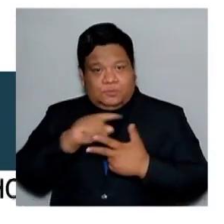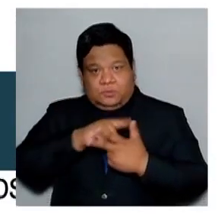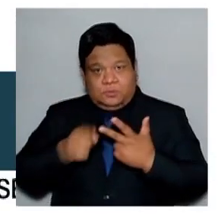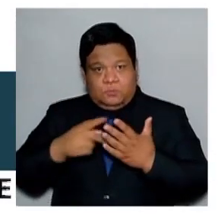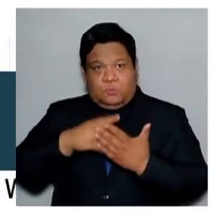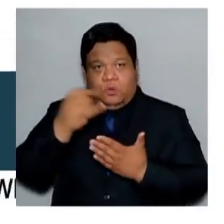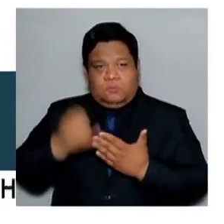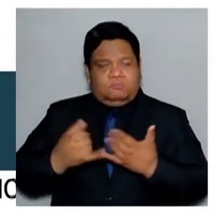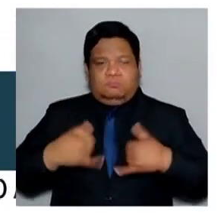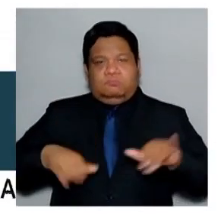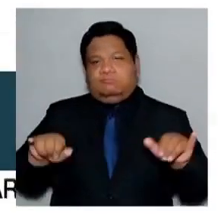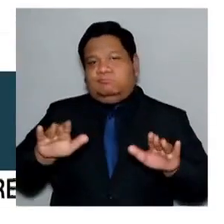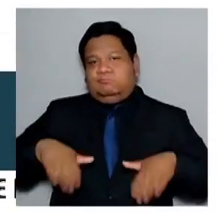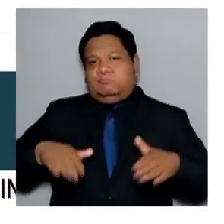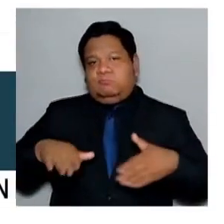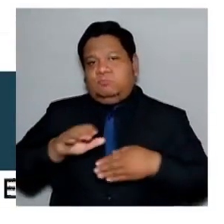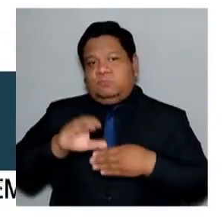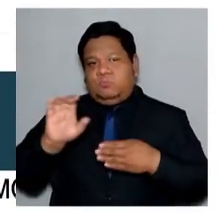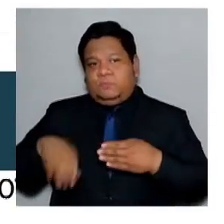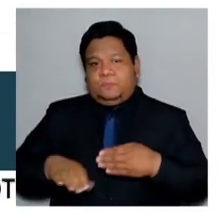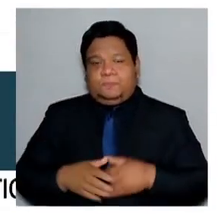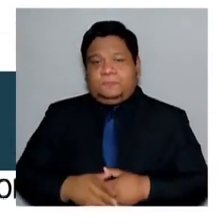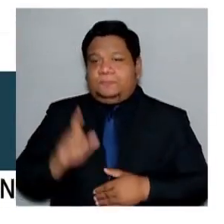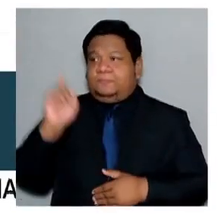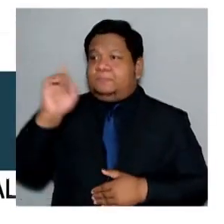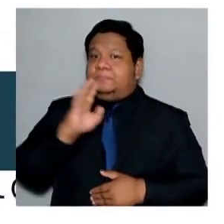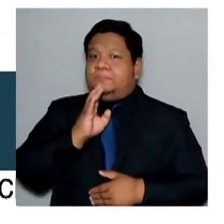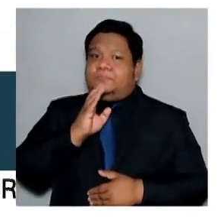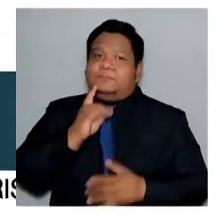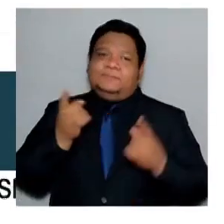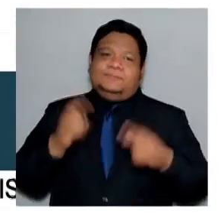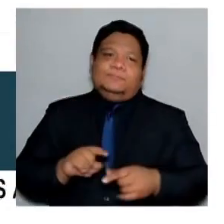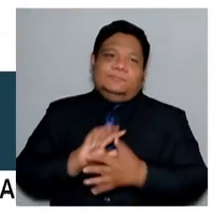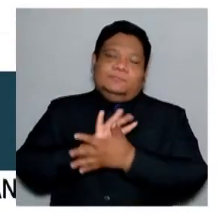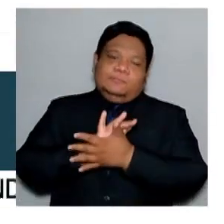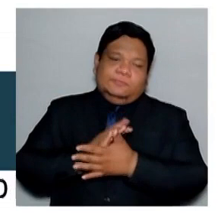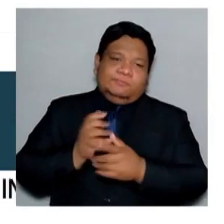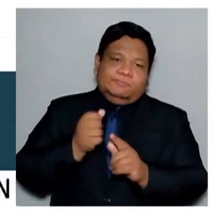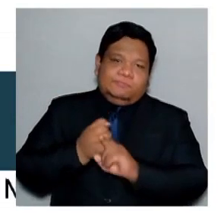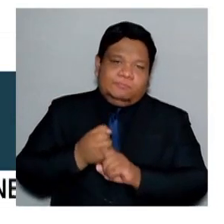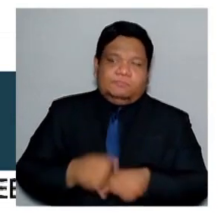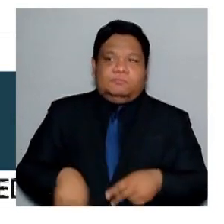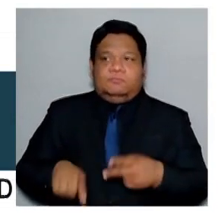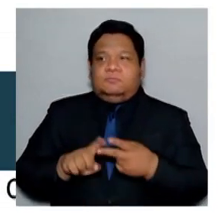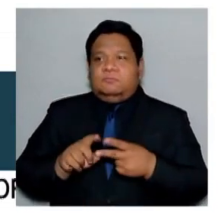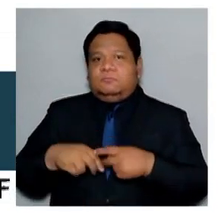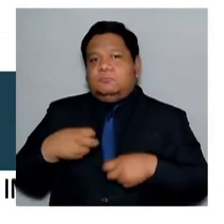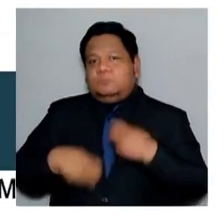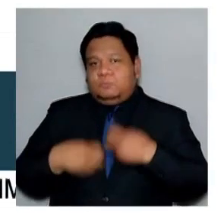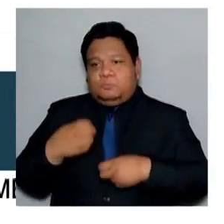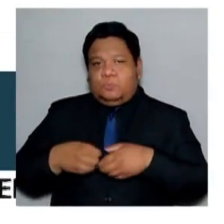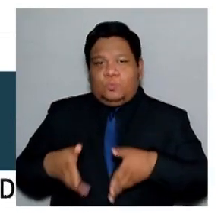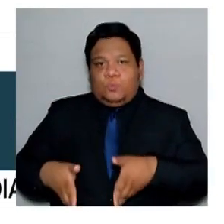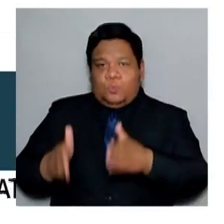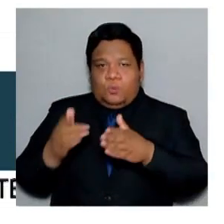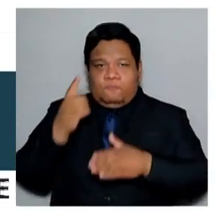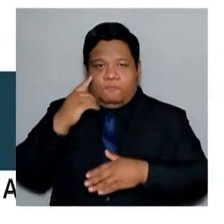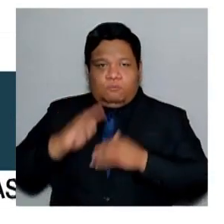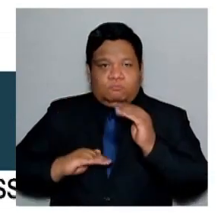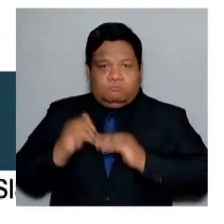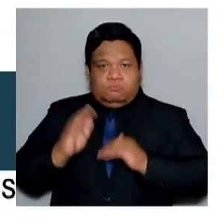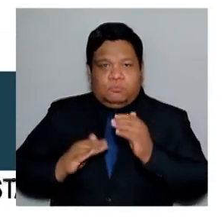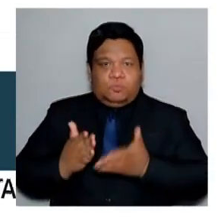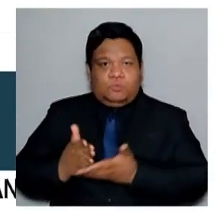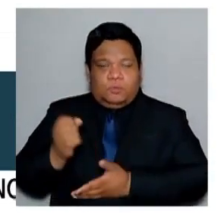COVID happened. That's the reality. Okay. Right-of-way happened. It's a problem. Even government admitted that right-of-way is